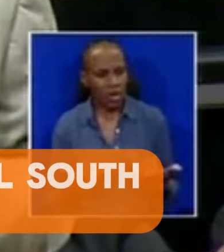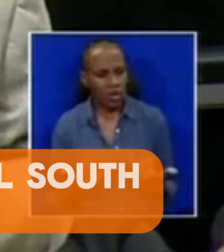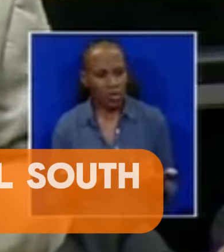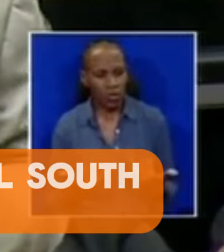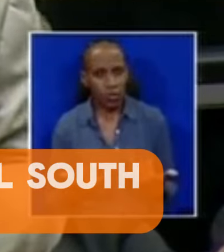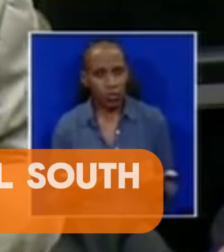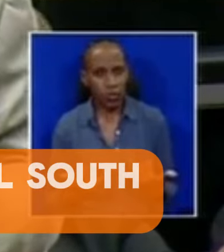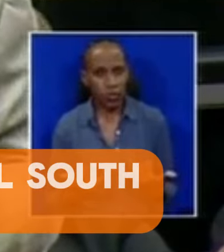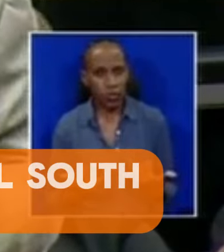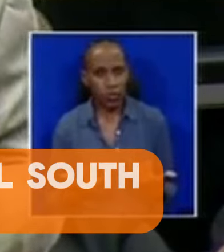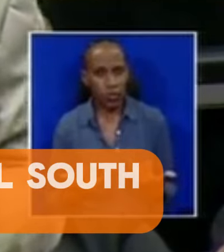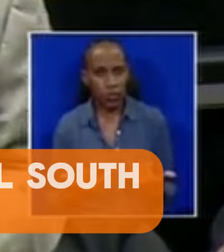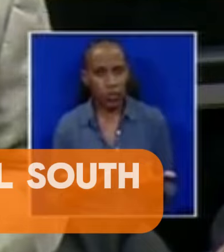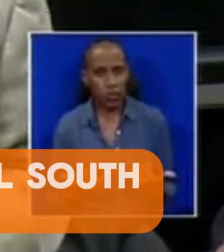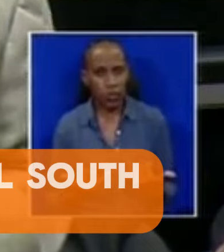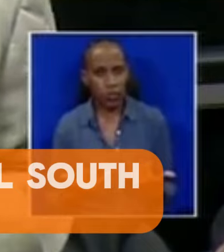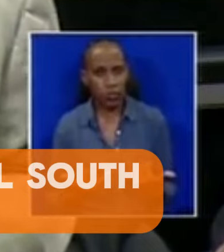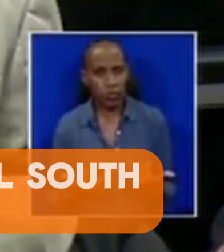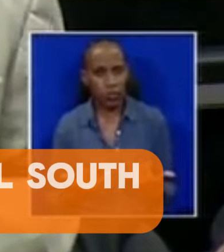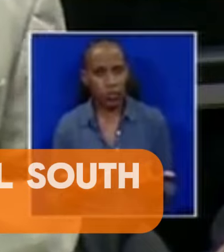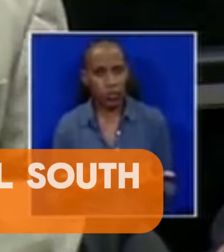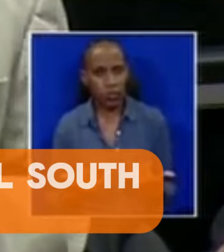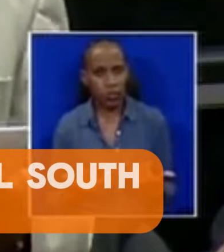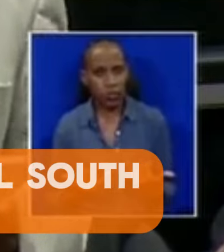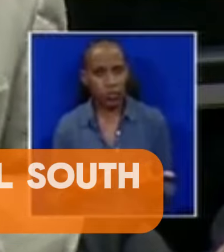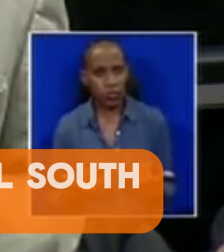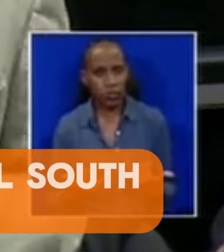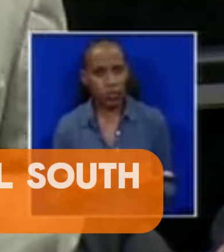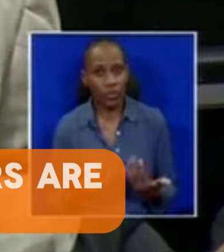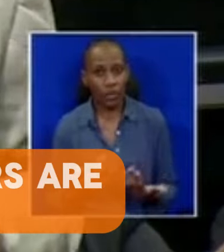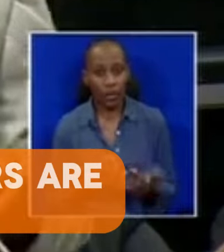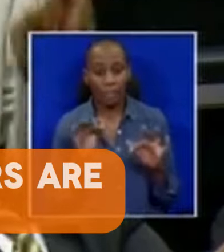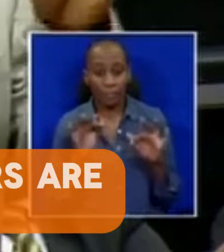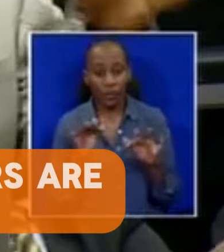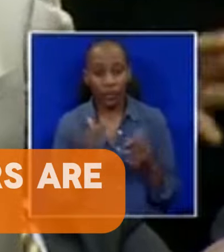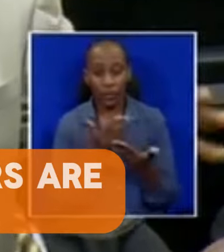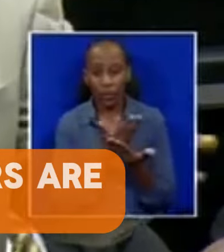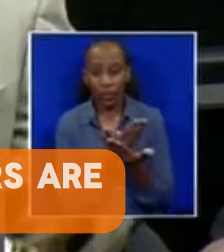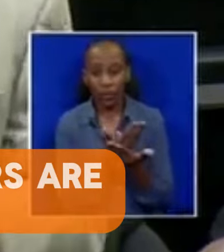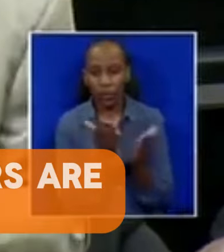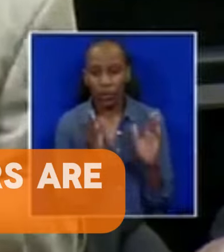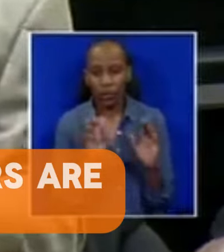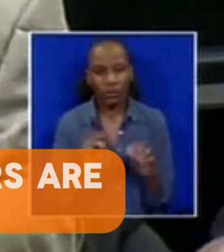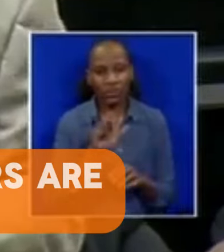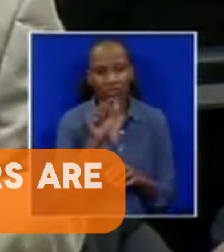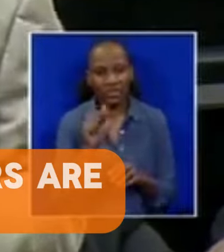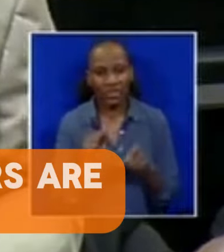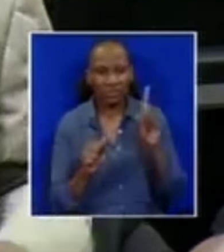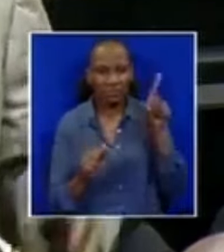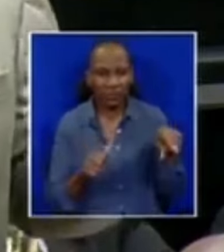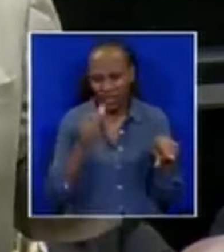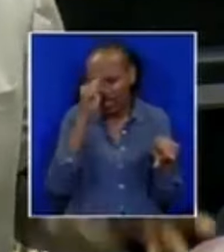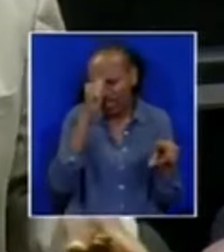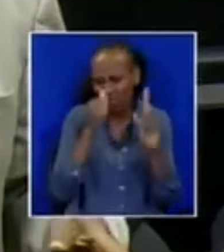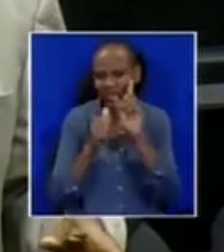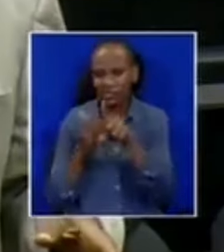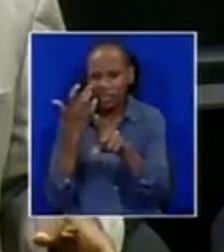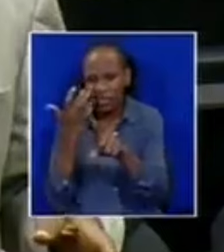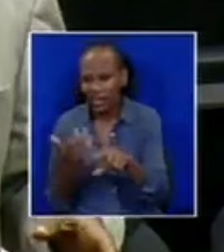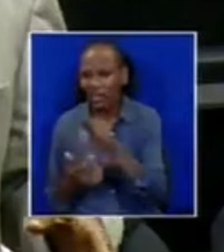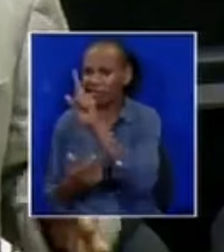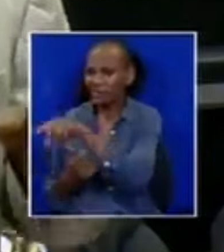suddenly, we are no longer all South Africans. Some of us are Indians, others are colored, others are